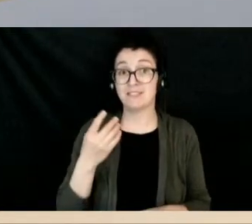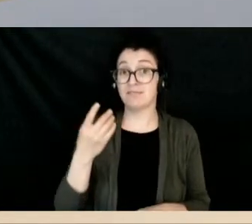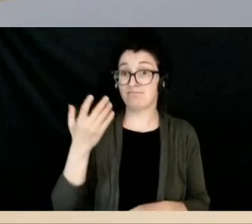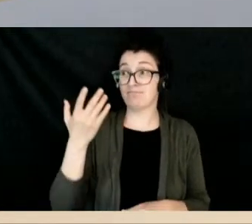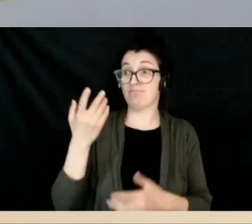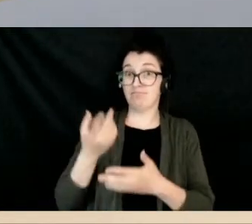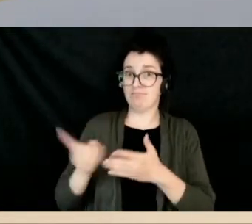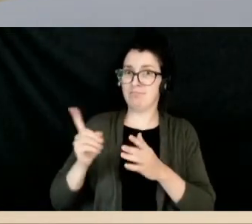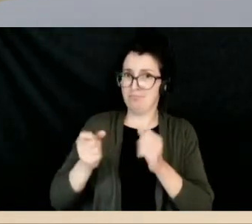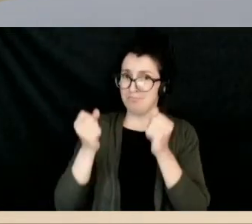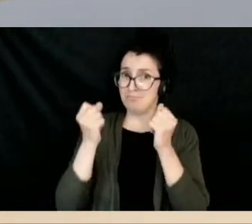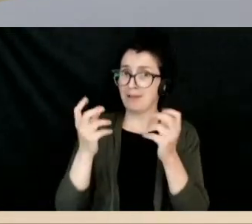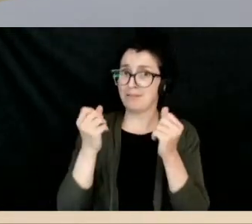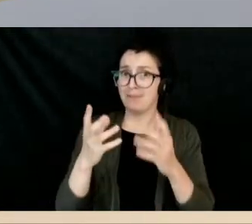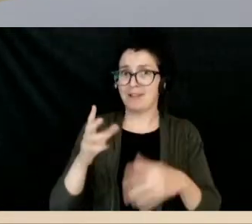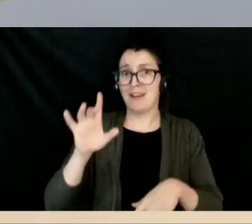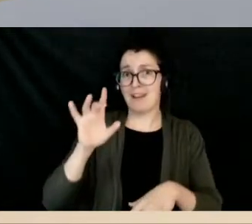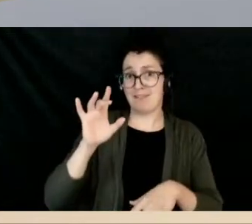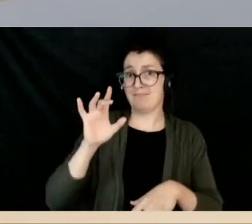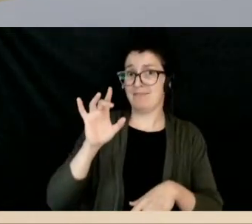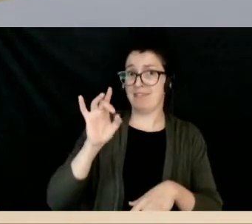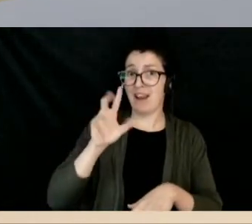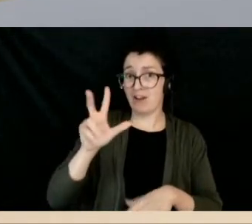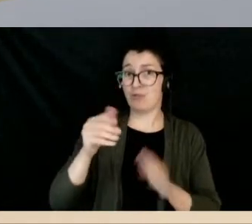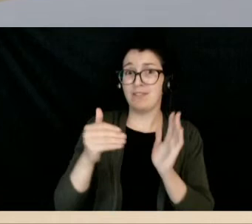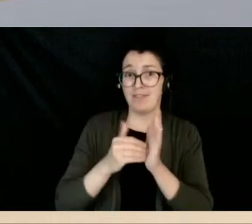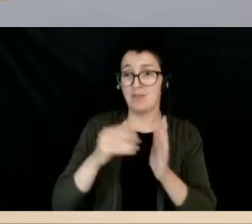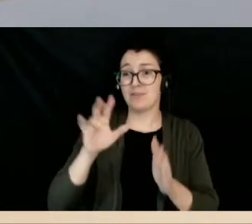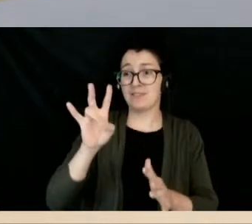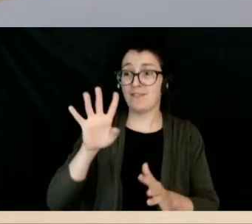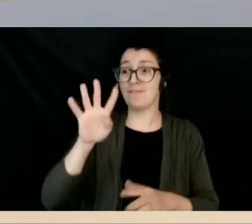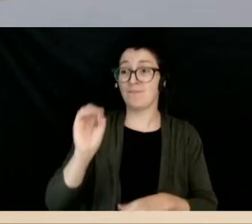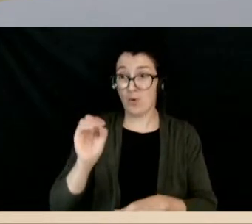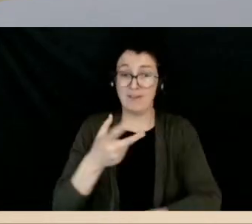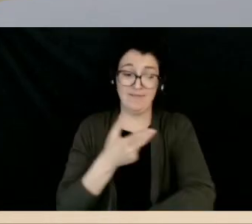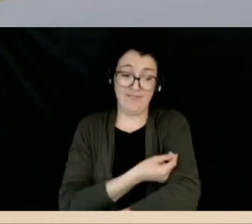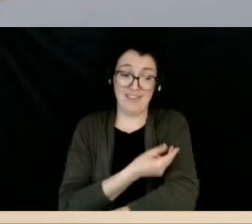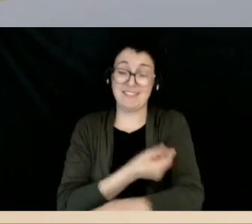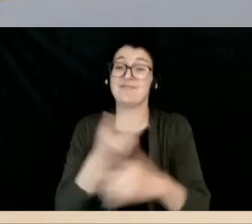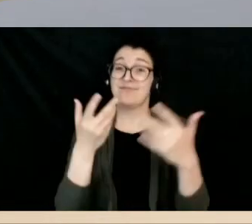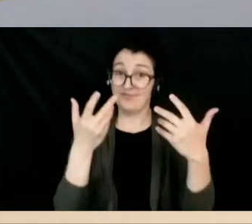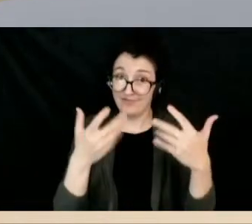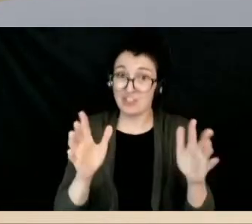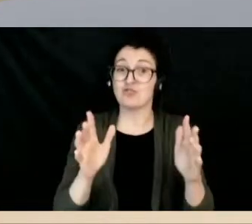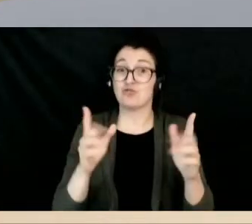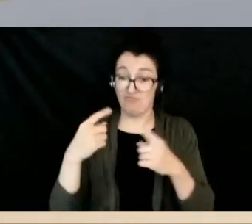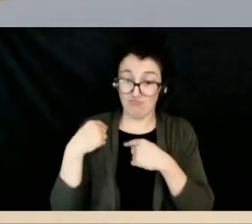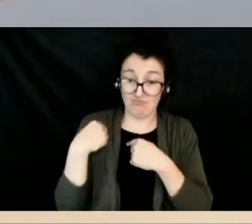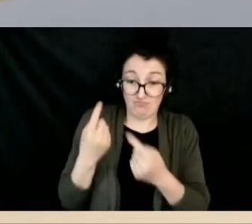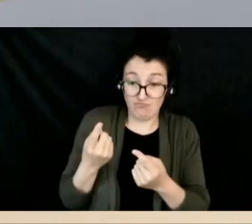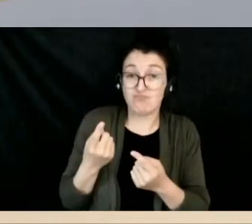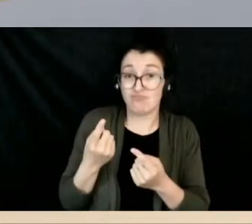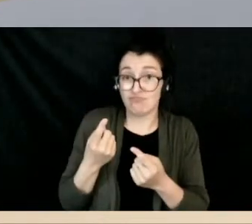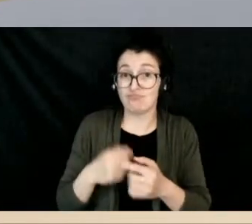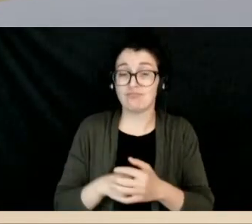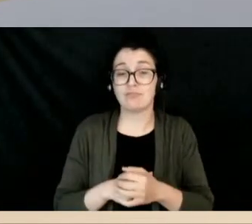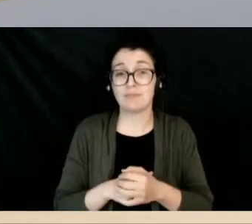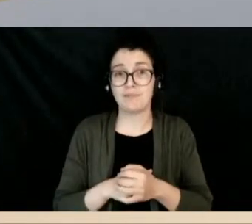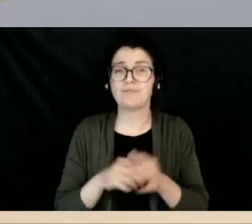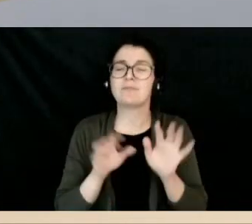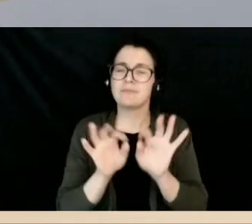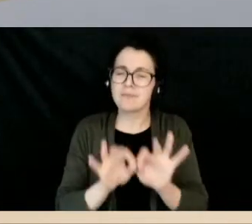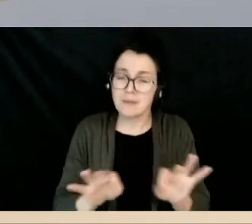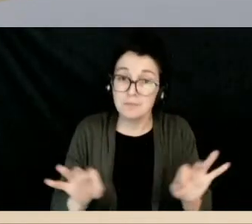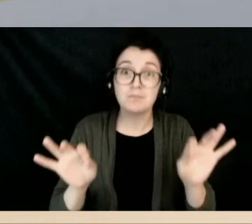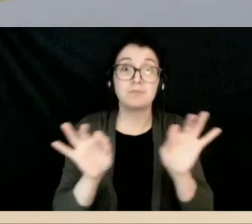immunized, and 83,740 doses of vaccine have been administered. Getting as many island residents as